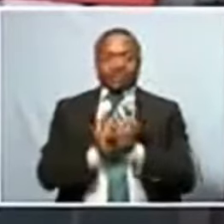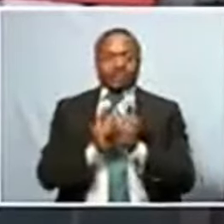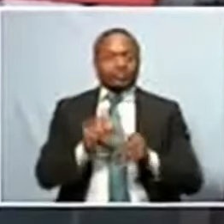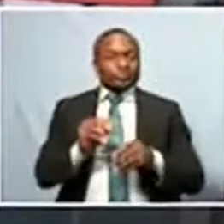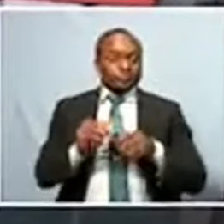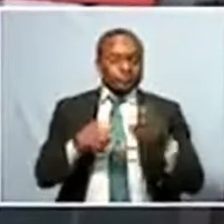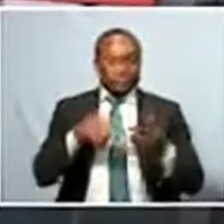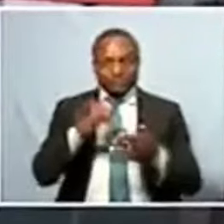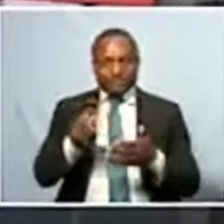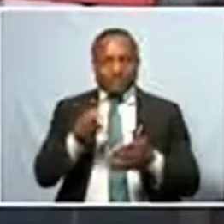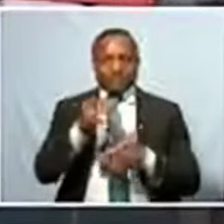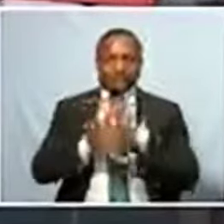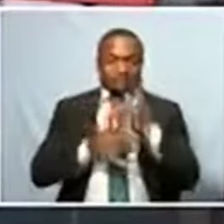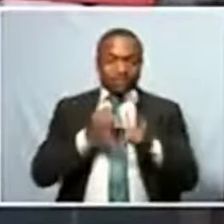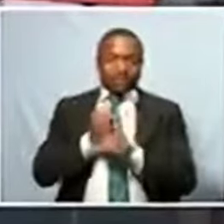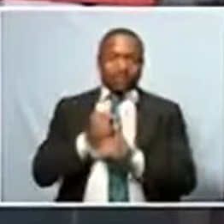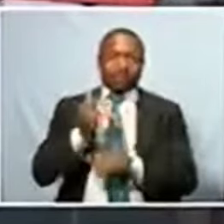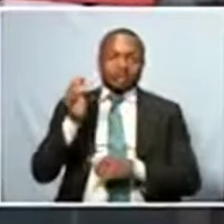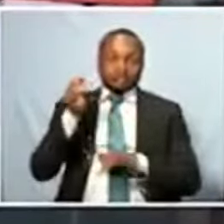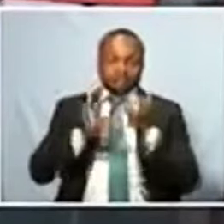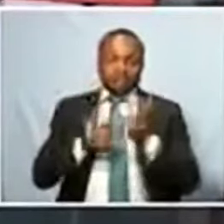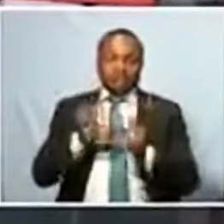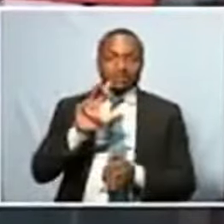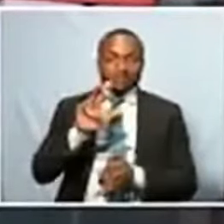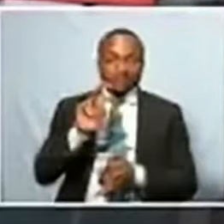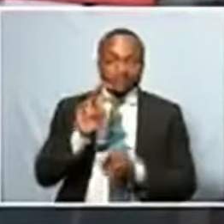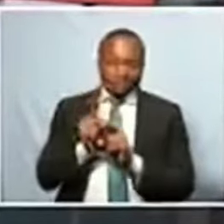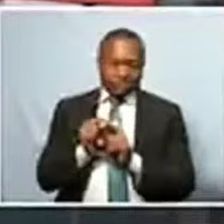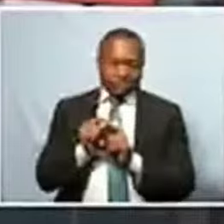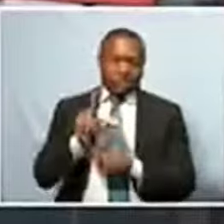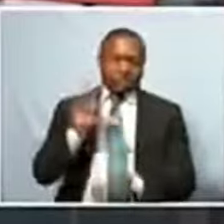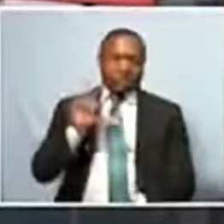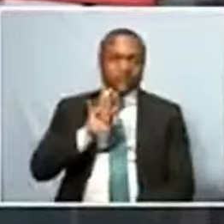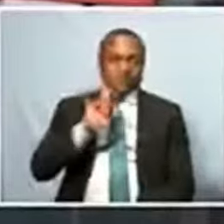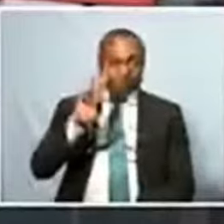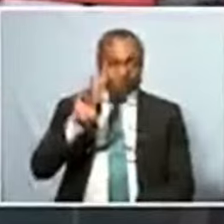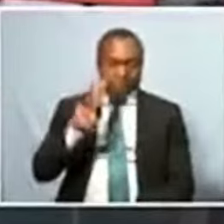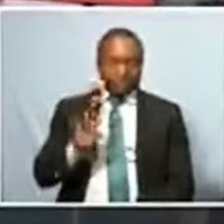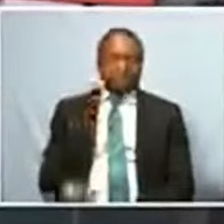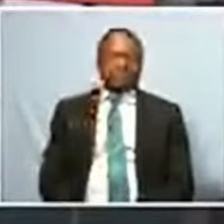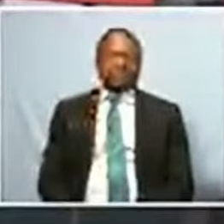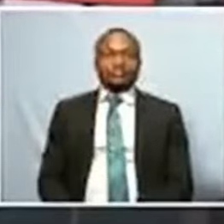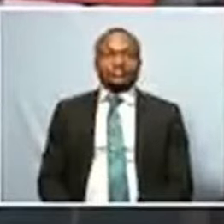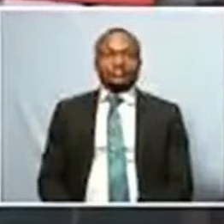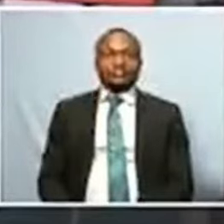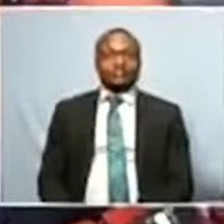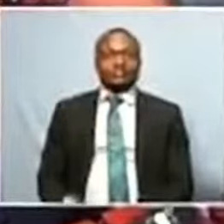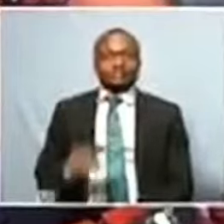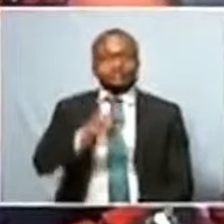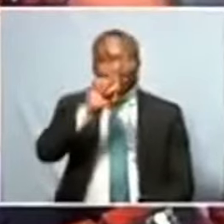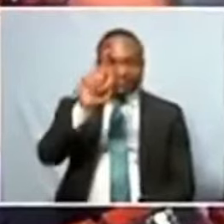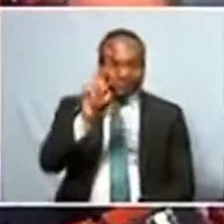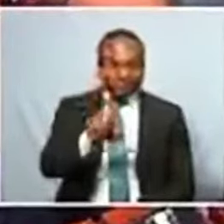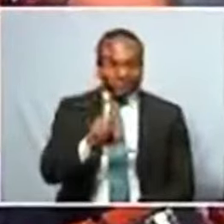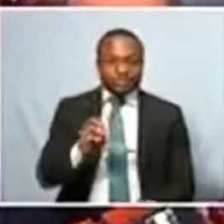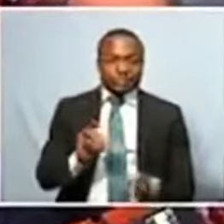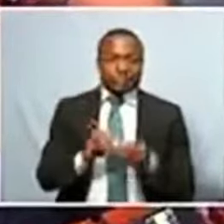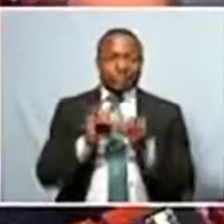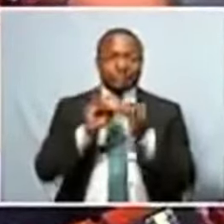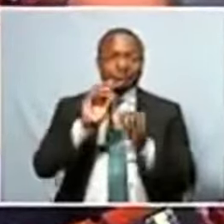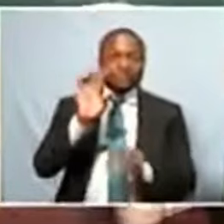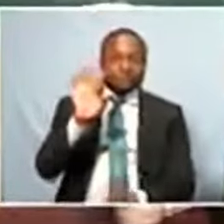expenditure for the year ending 31st December 2026. The question is that head